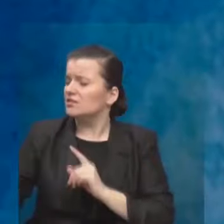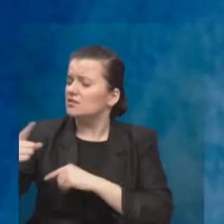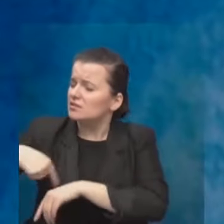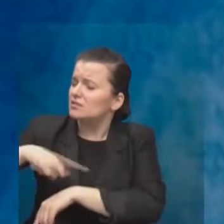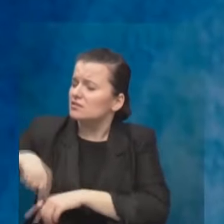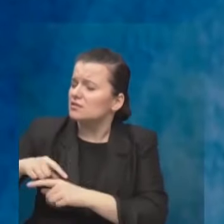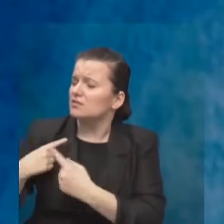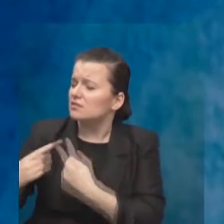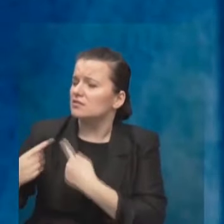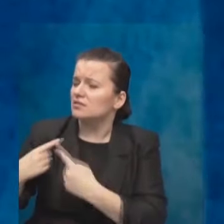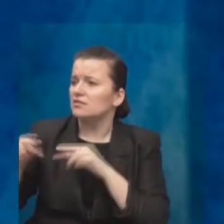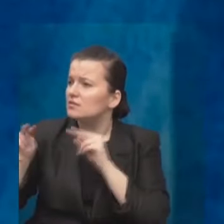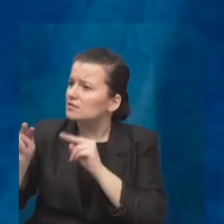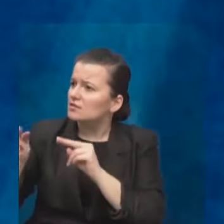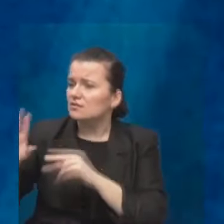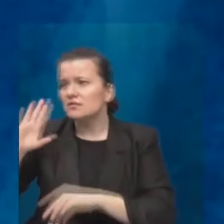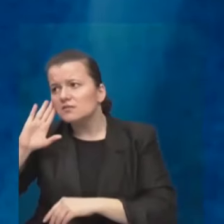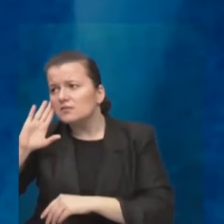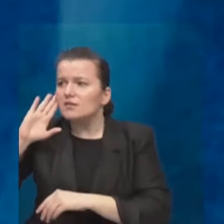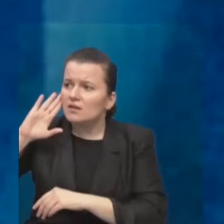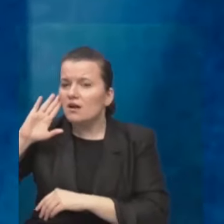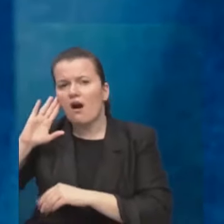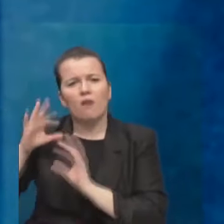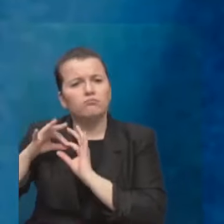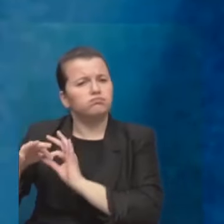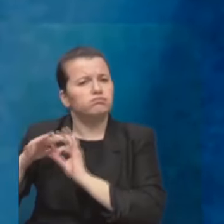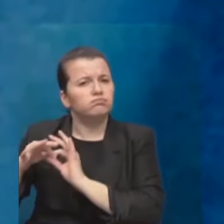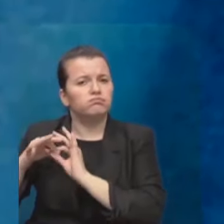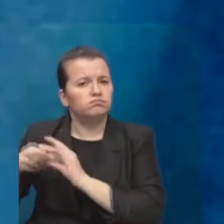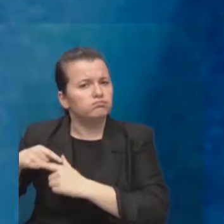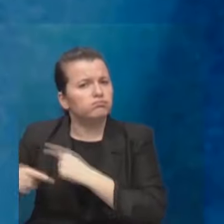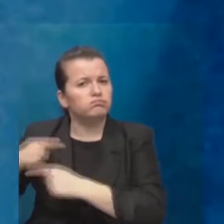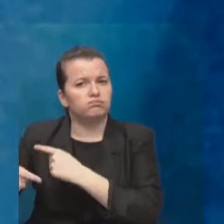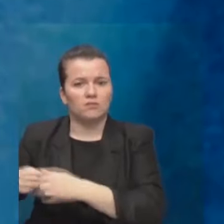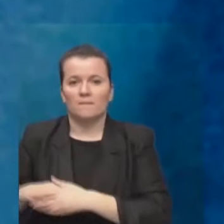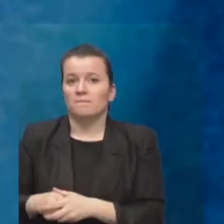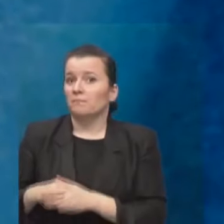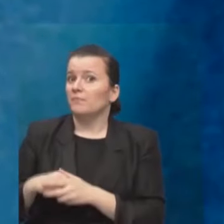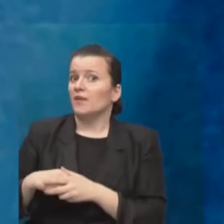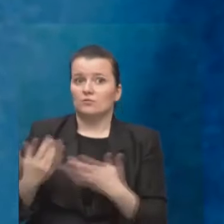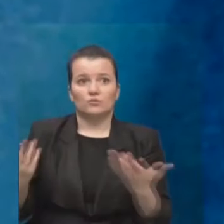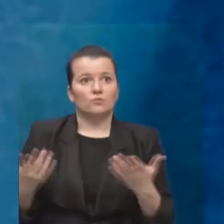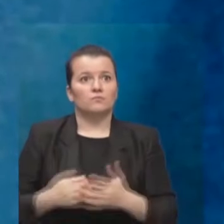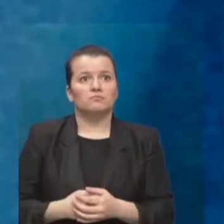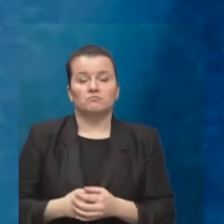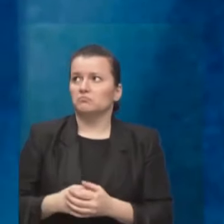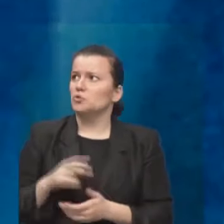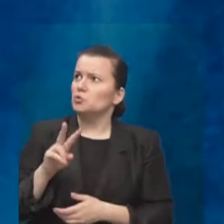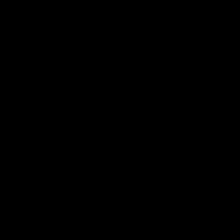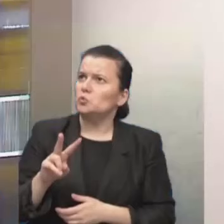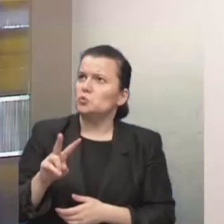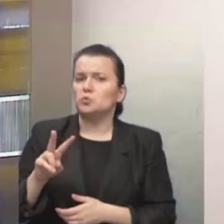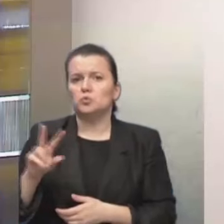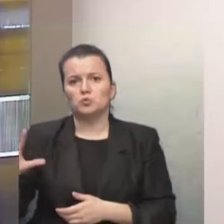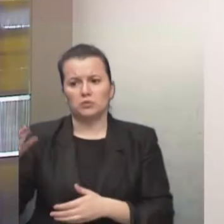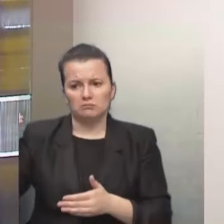the alliances, governing bodies. We meet more than two or three times a month, and these are very